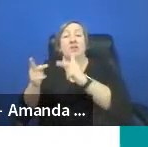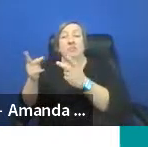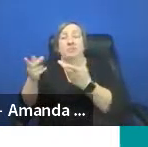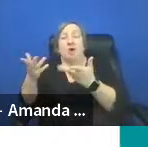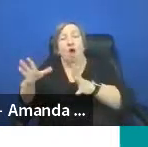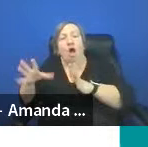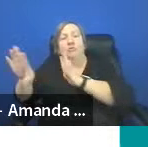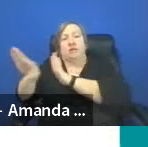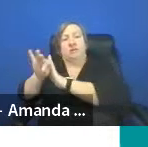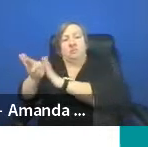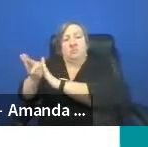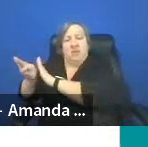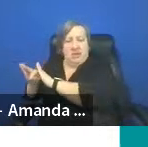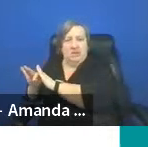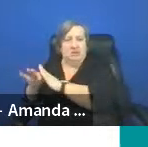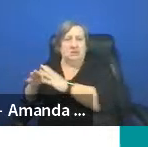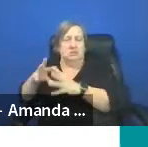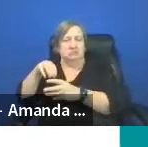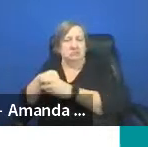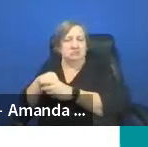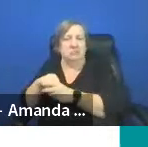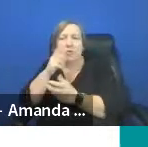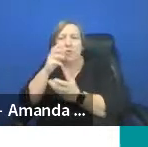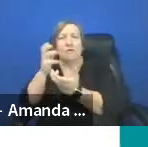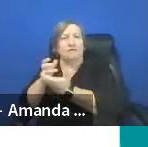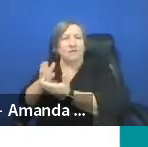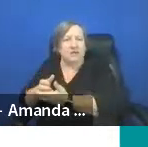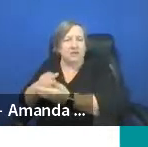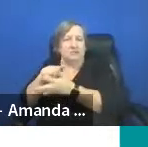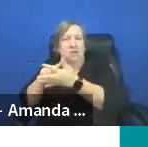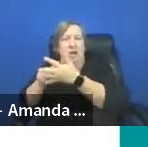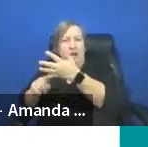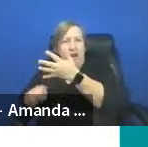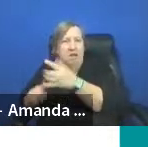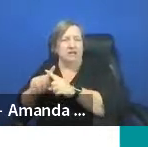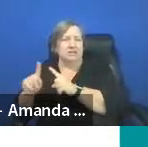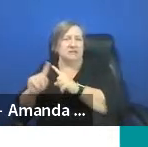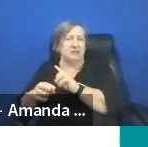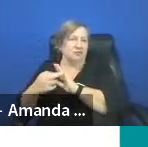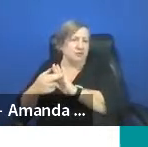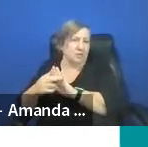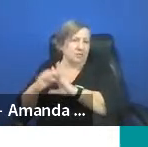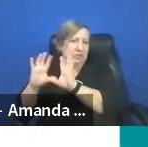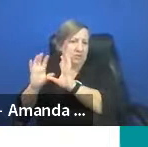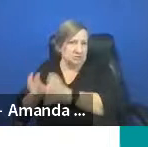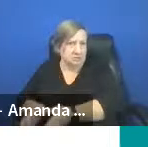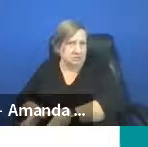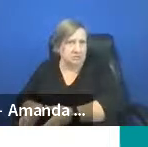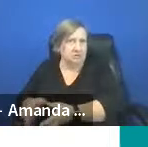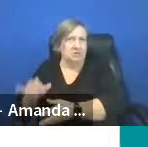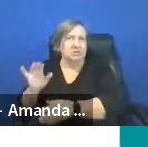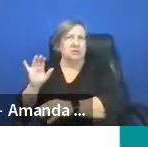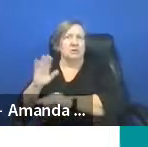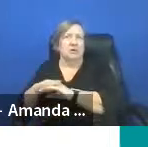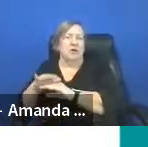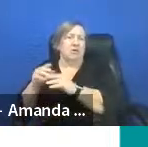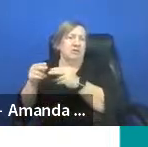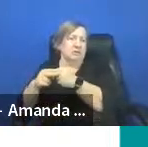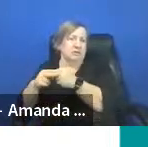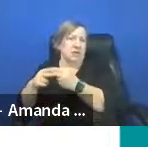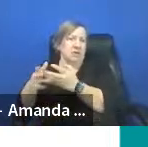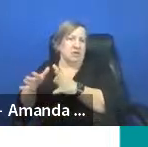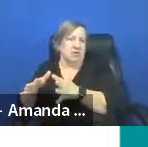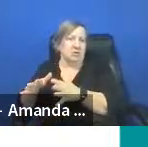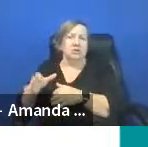have been appointed by the program who fit into some of these different representation categories you see here on this slide.